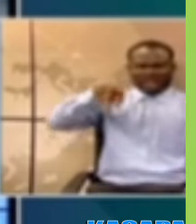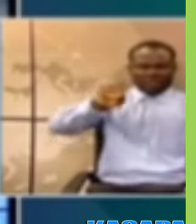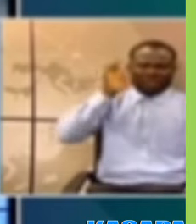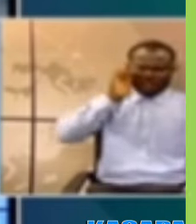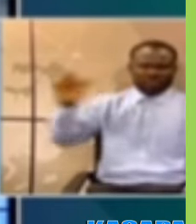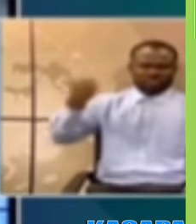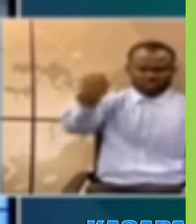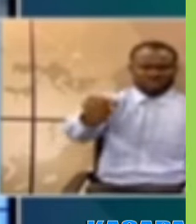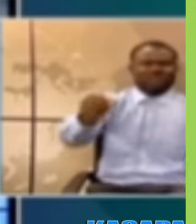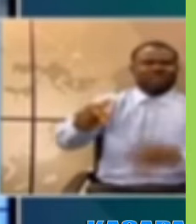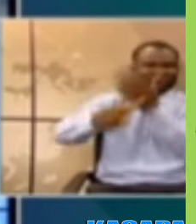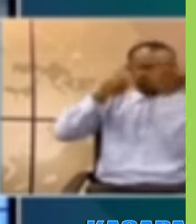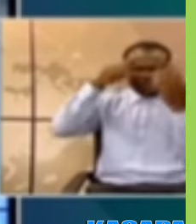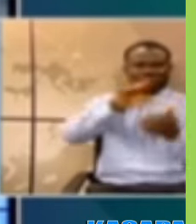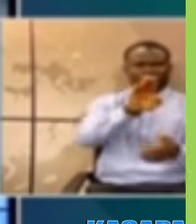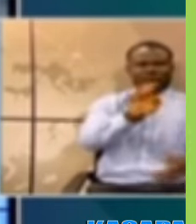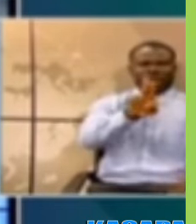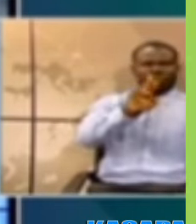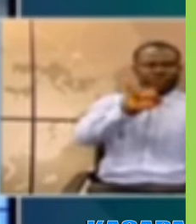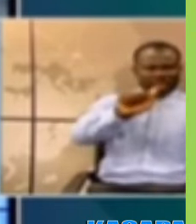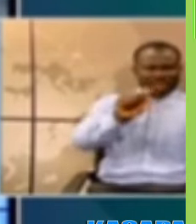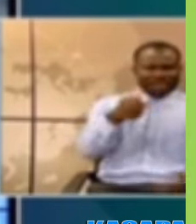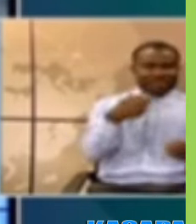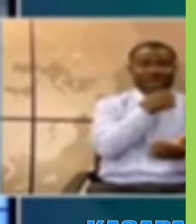Huh? How many times may I catch them?